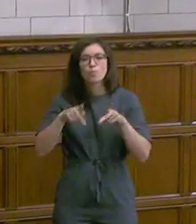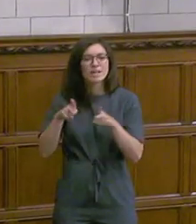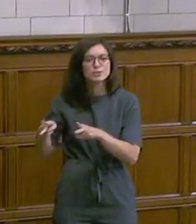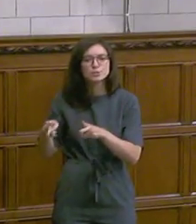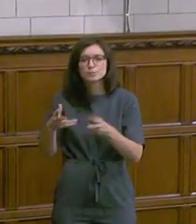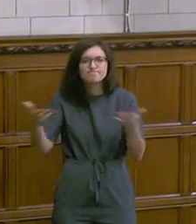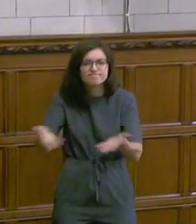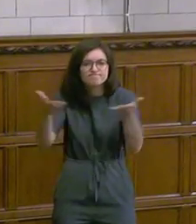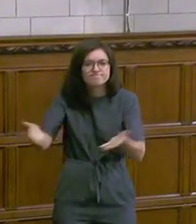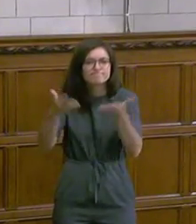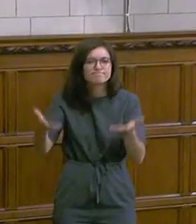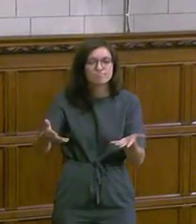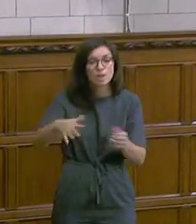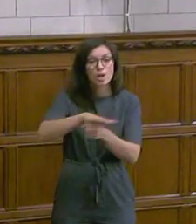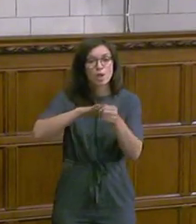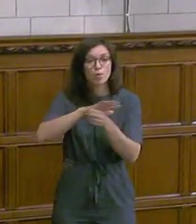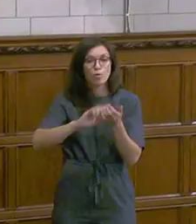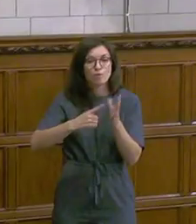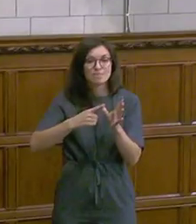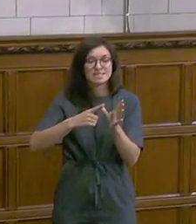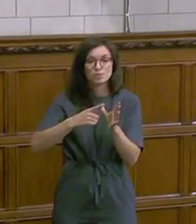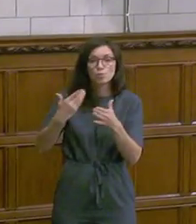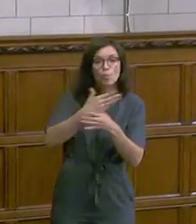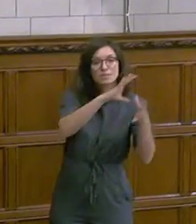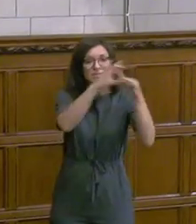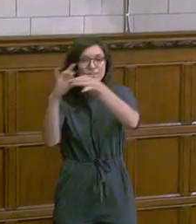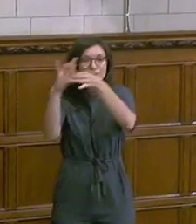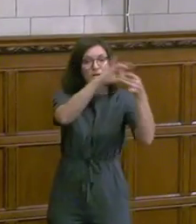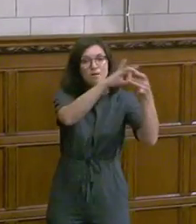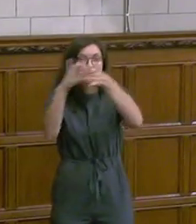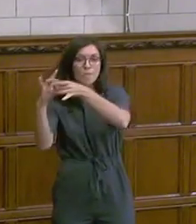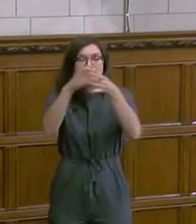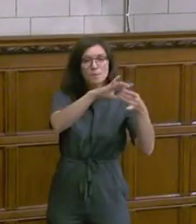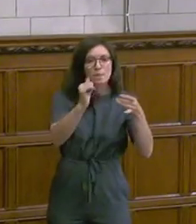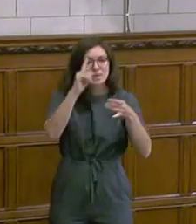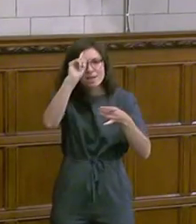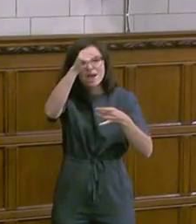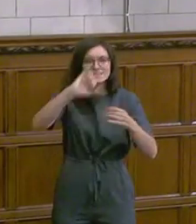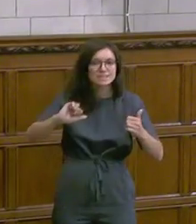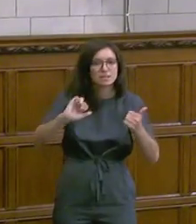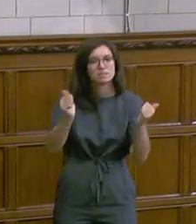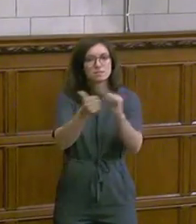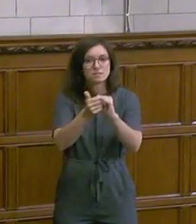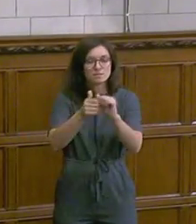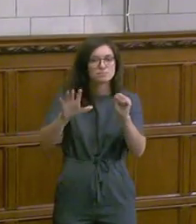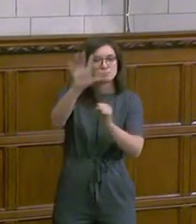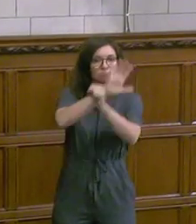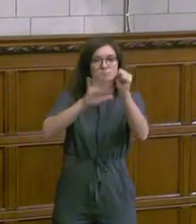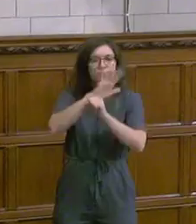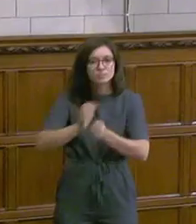or even require local authorities to work together to commission more cost-effective services for deaf